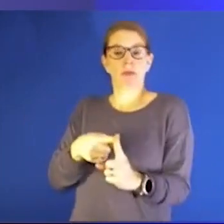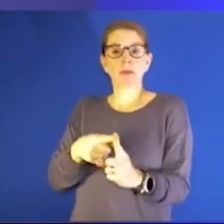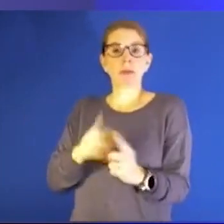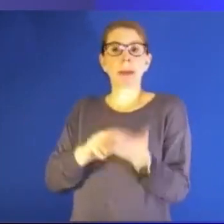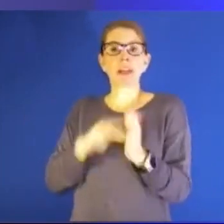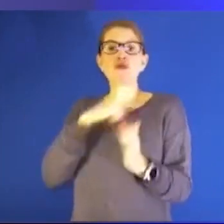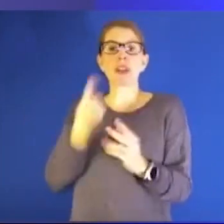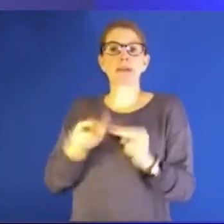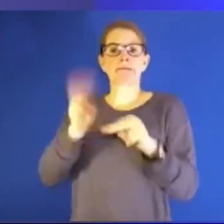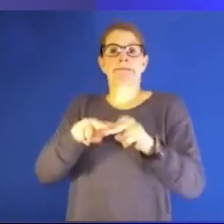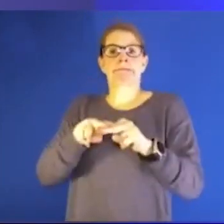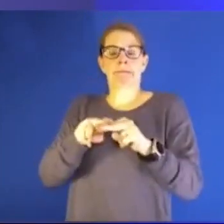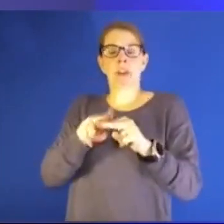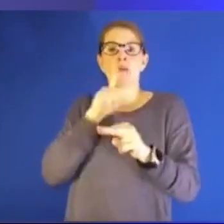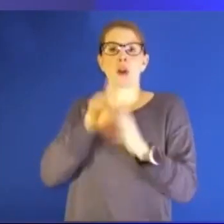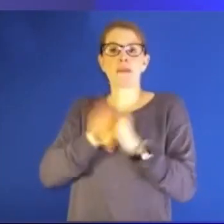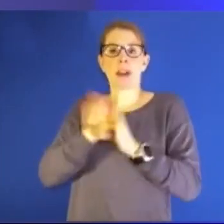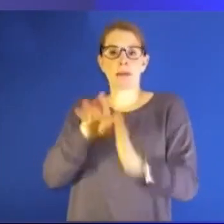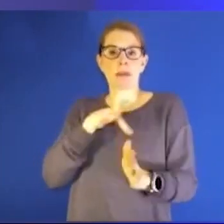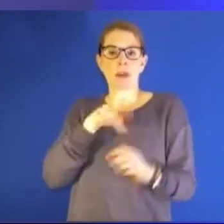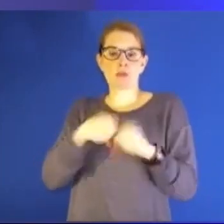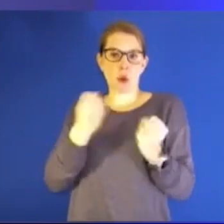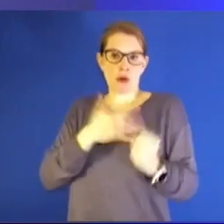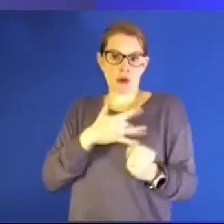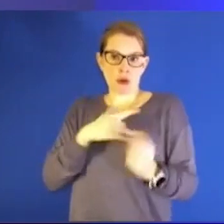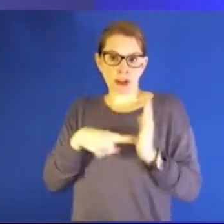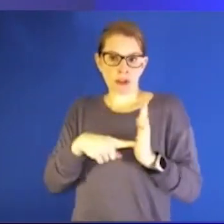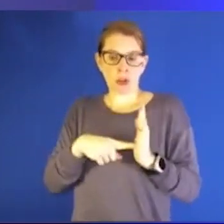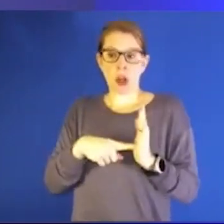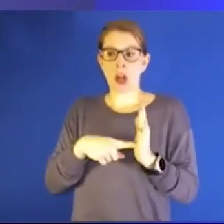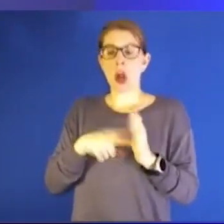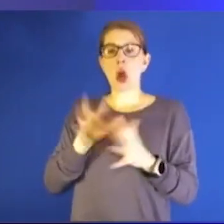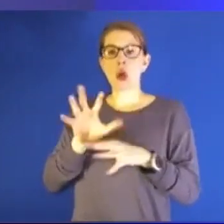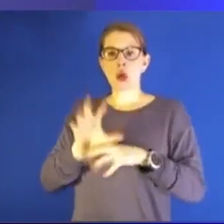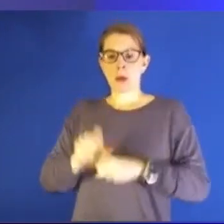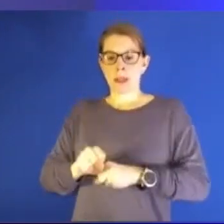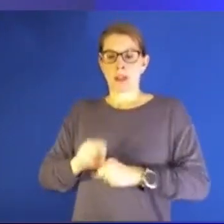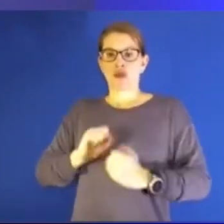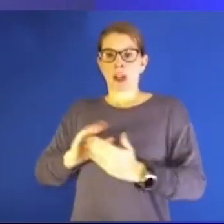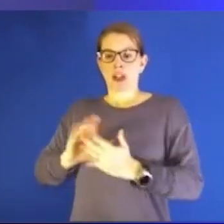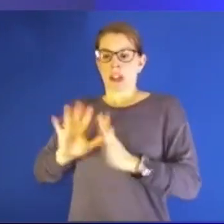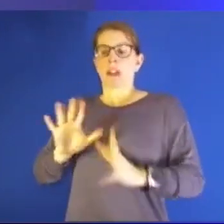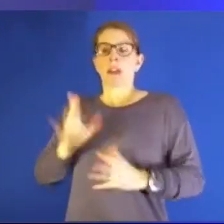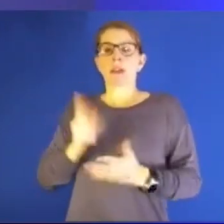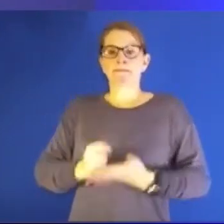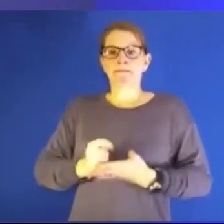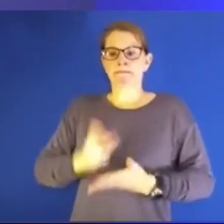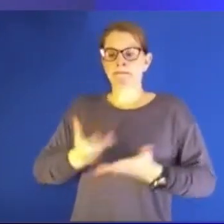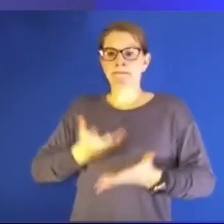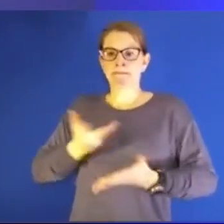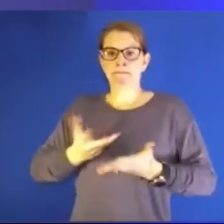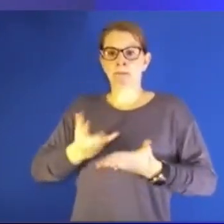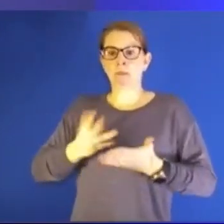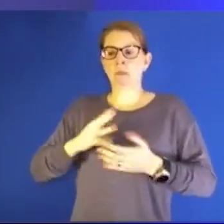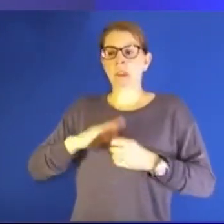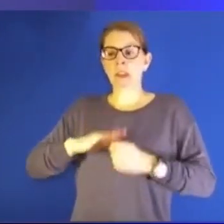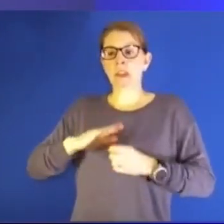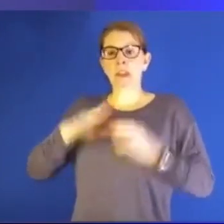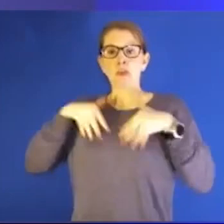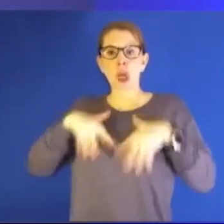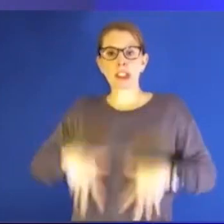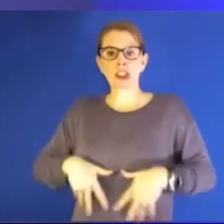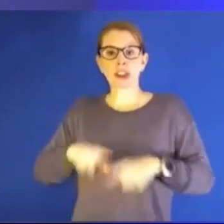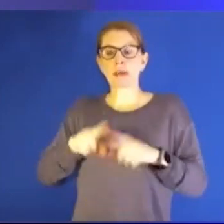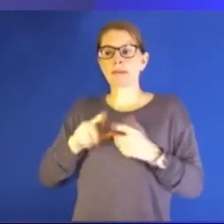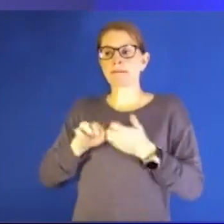developing this. And learning these coping strategies to get around that, treating your anxiety, treating your depression, however that's best done,